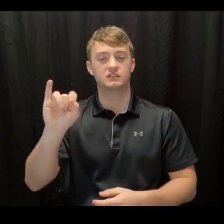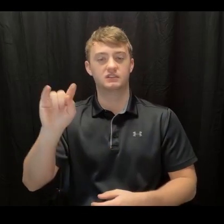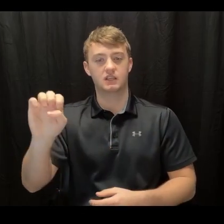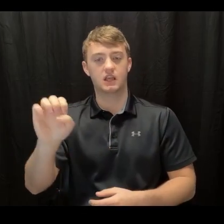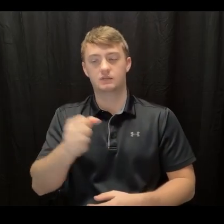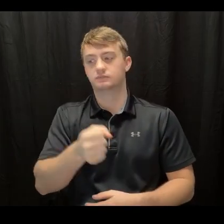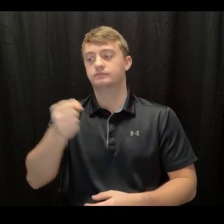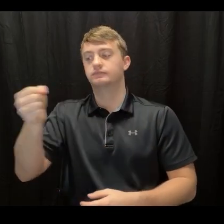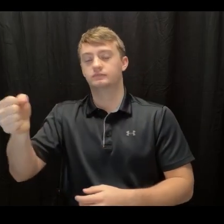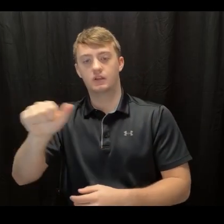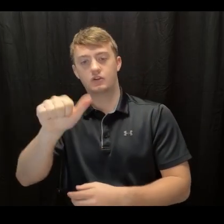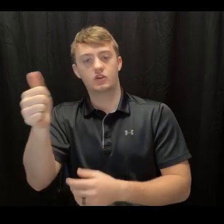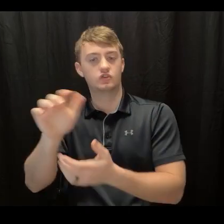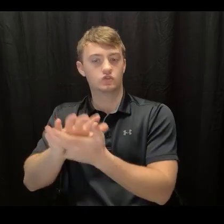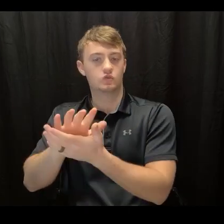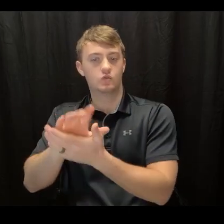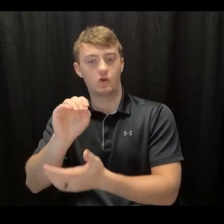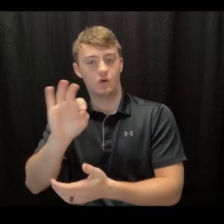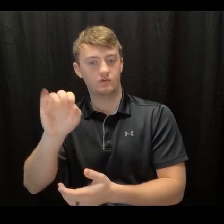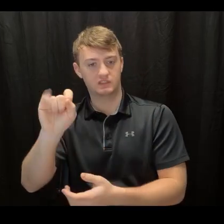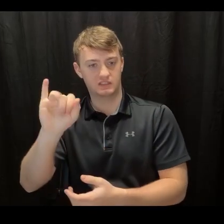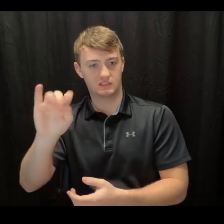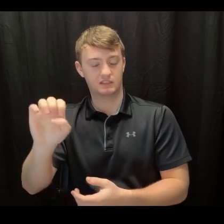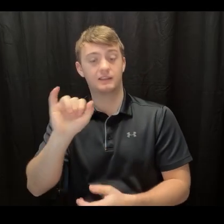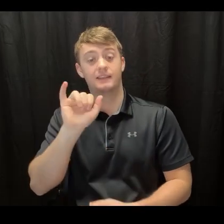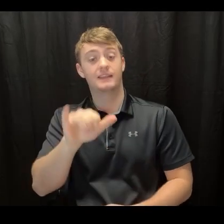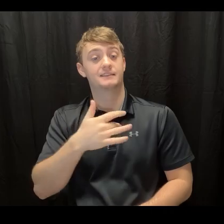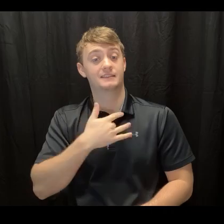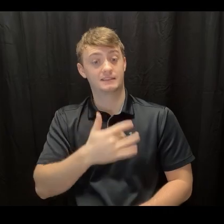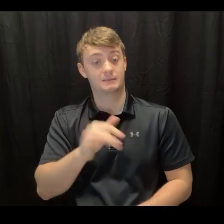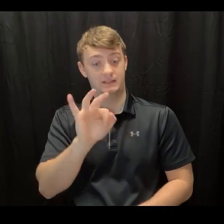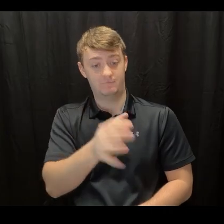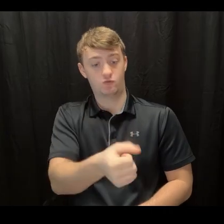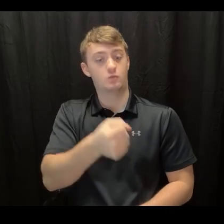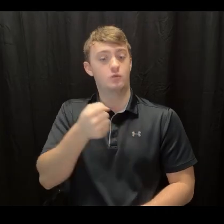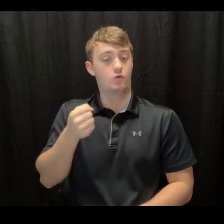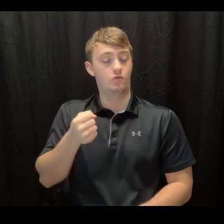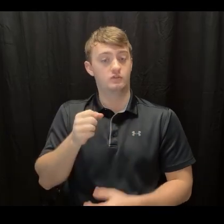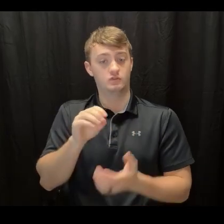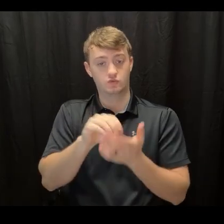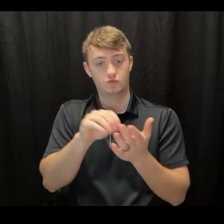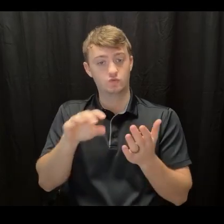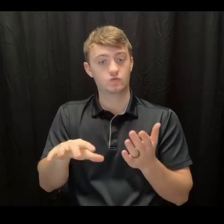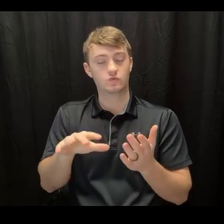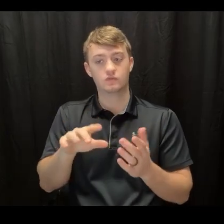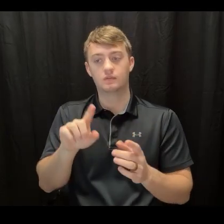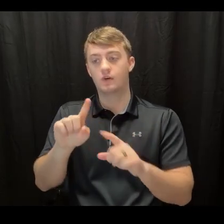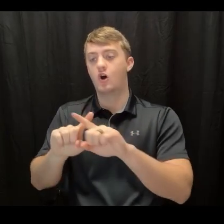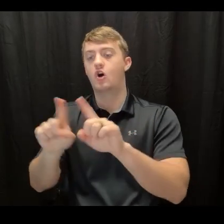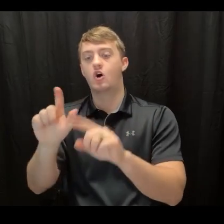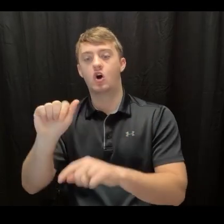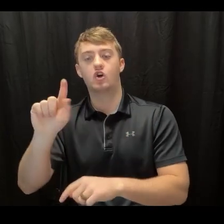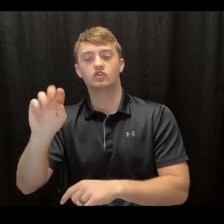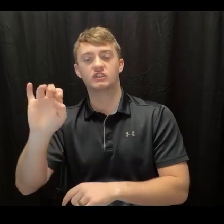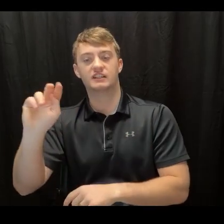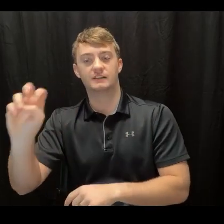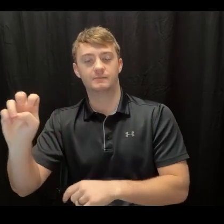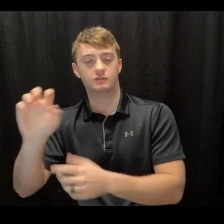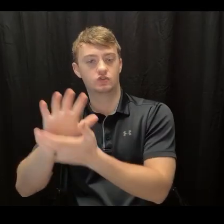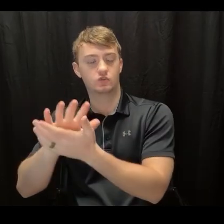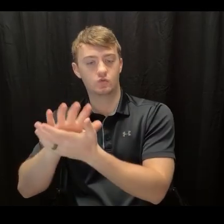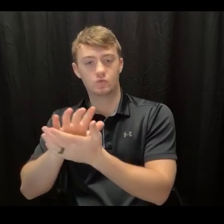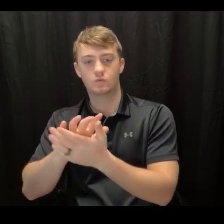alternative program or another school off-site. So this is typically if you're removing a student to an alternative